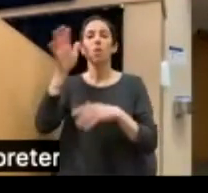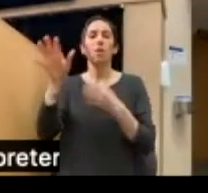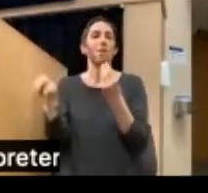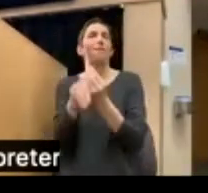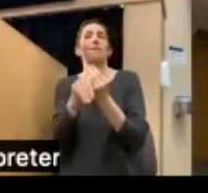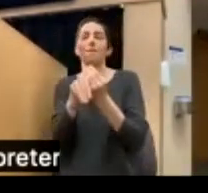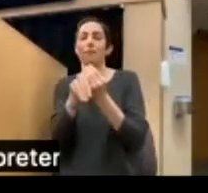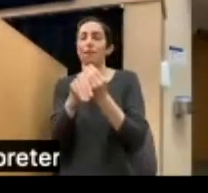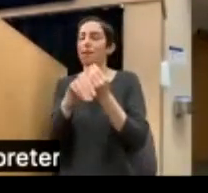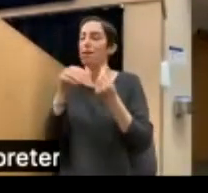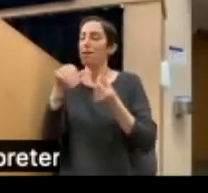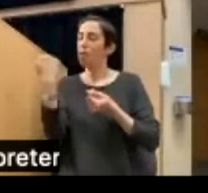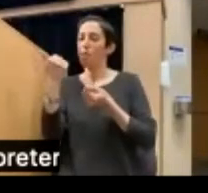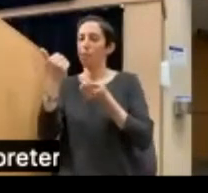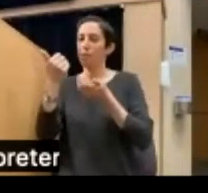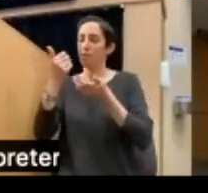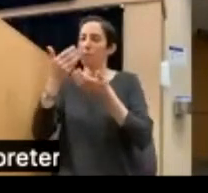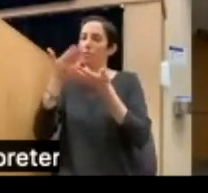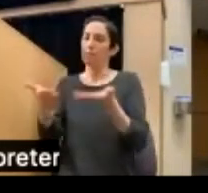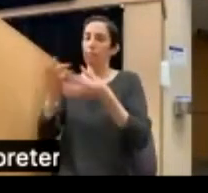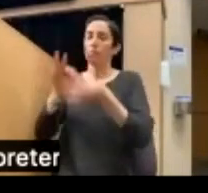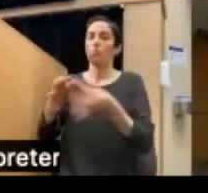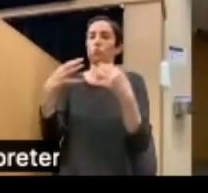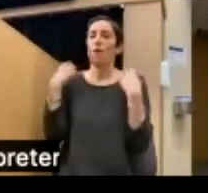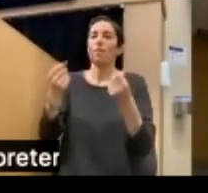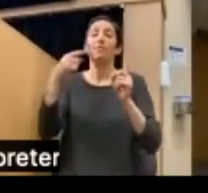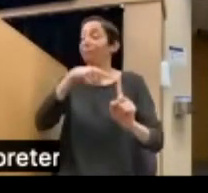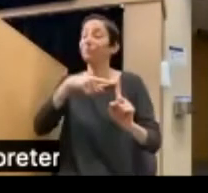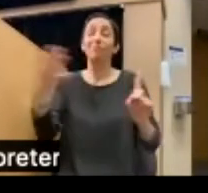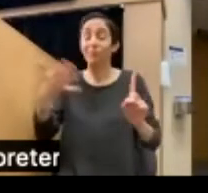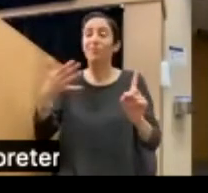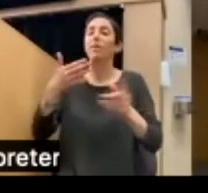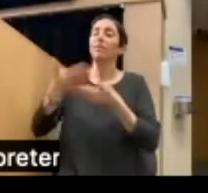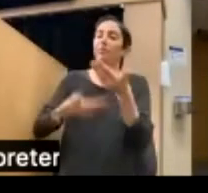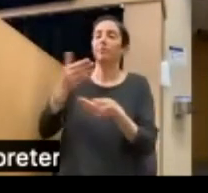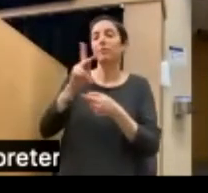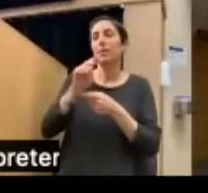often overlooked part of health, which is kindness.